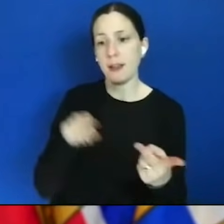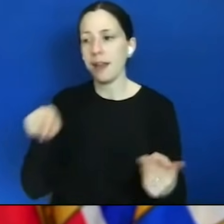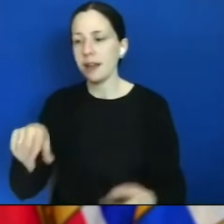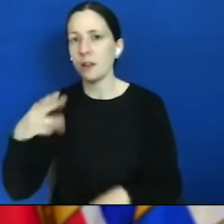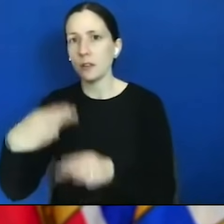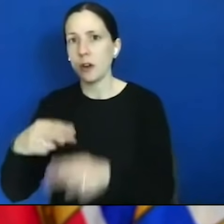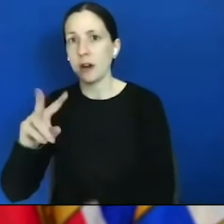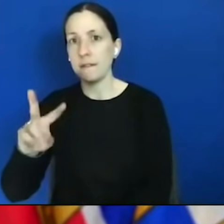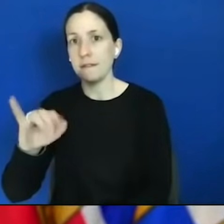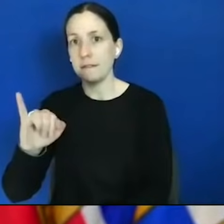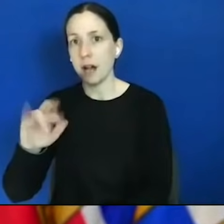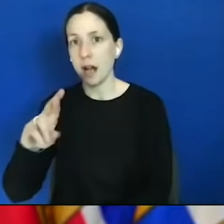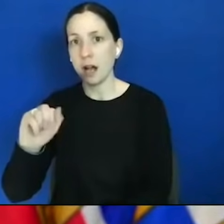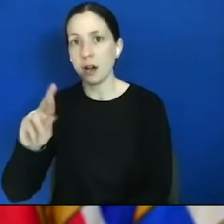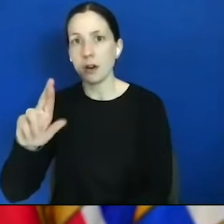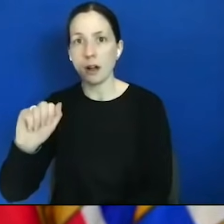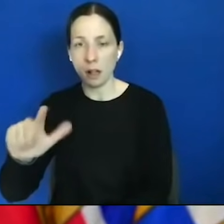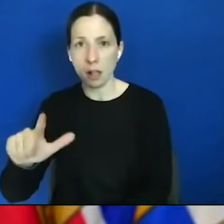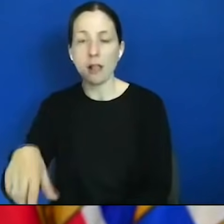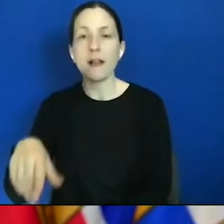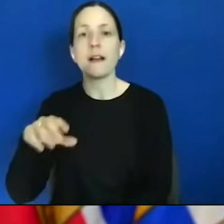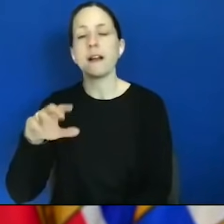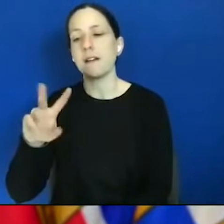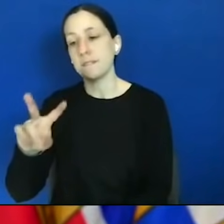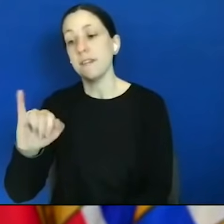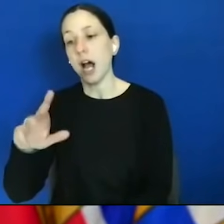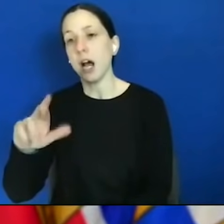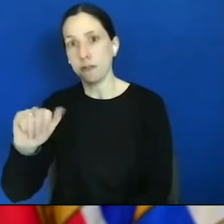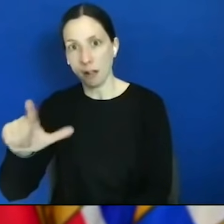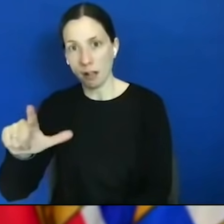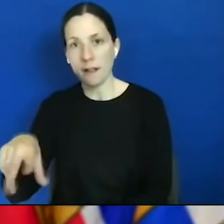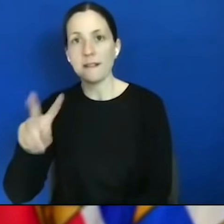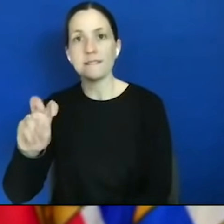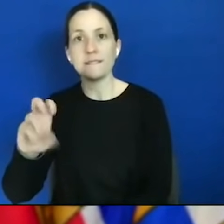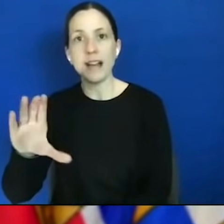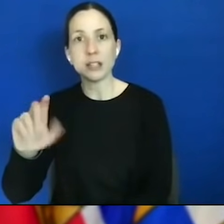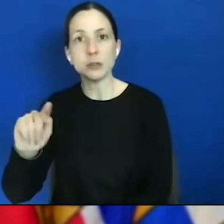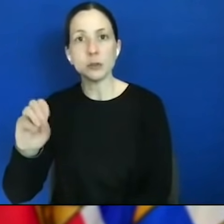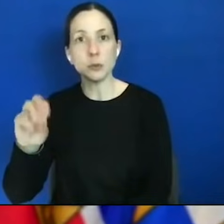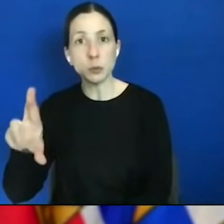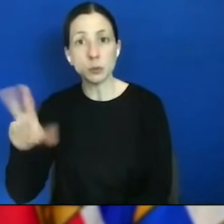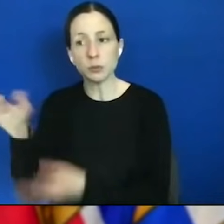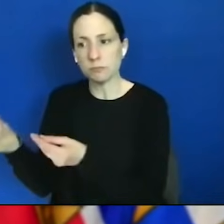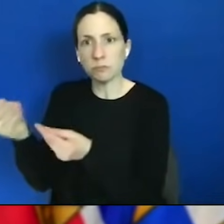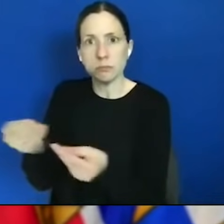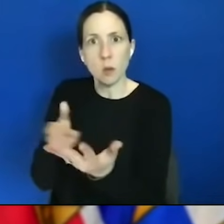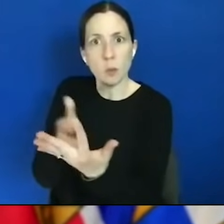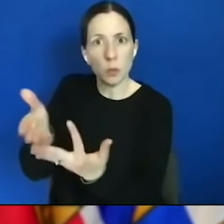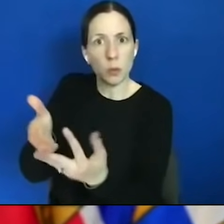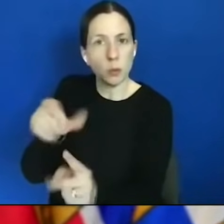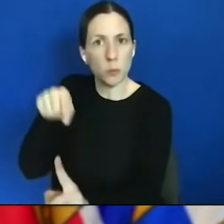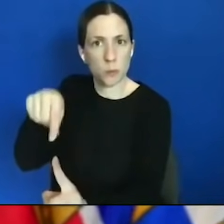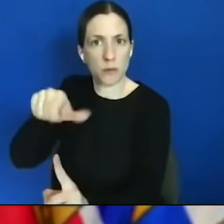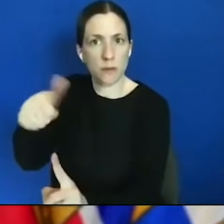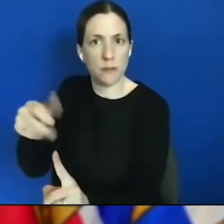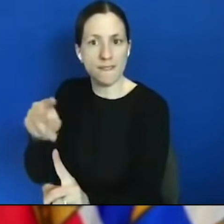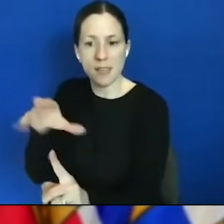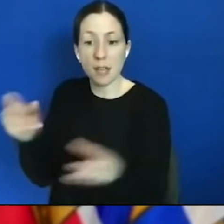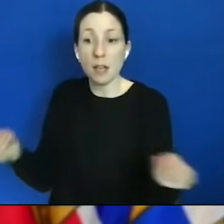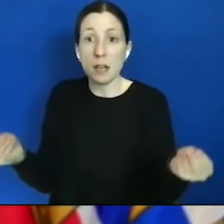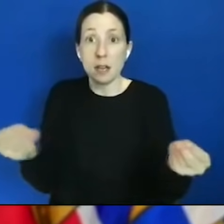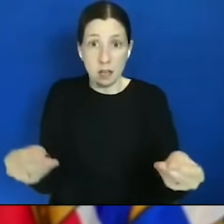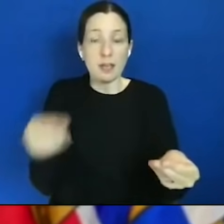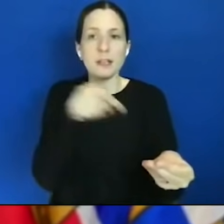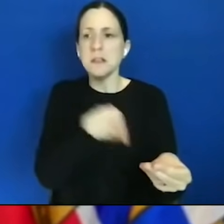Moderna, is also now safe and effective, and we know about the safety from data from